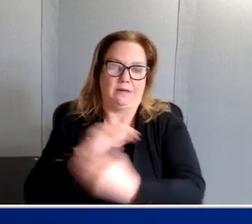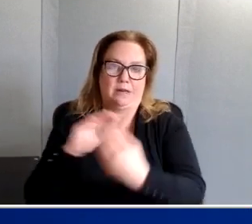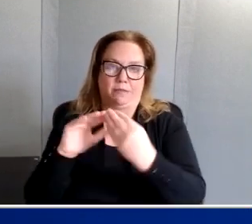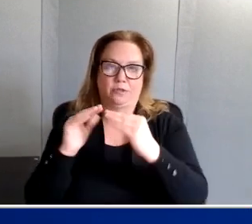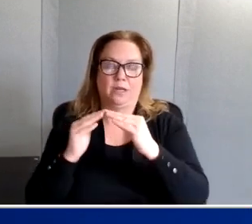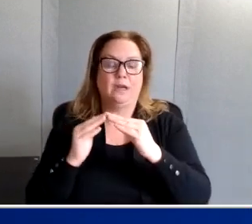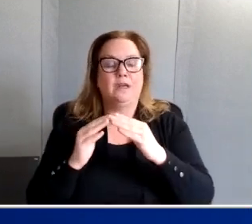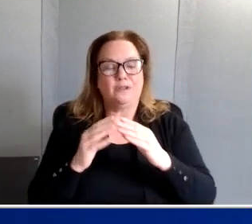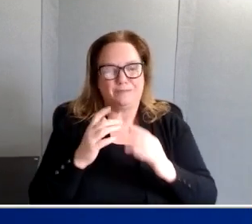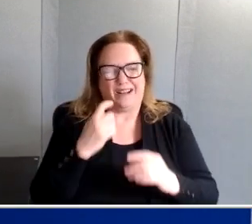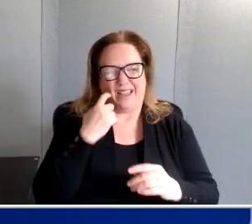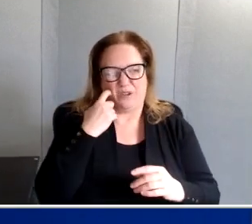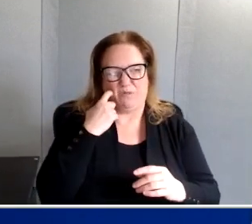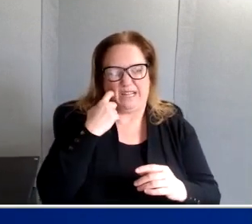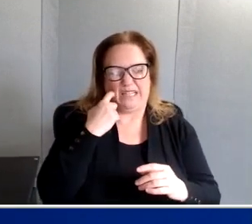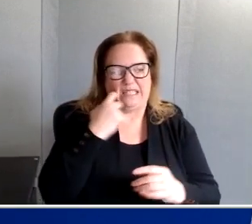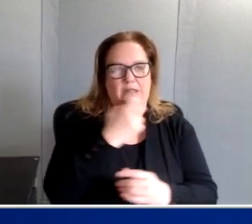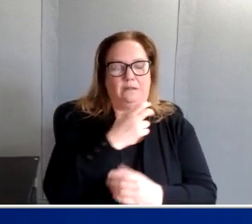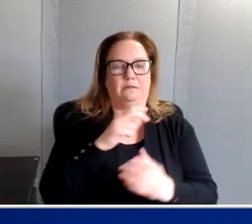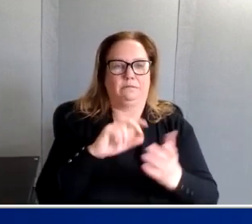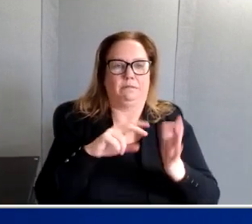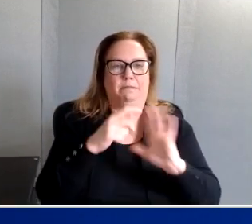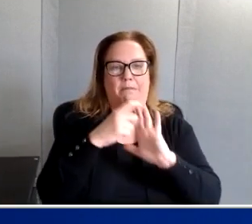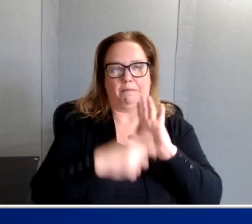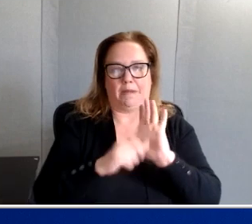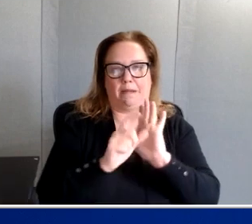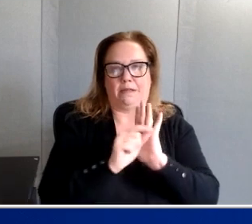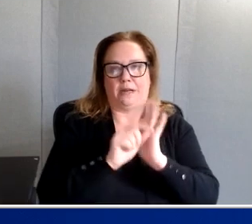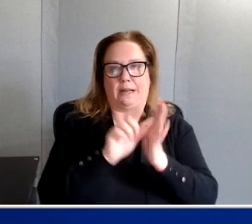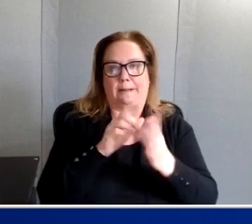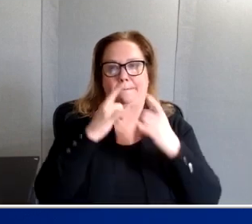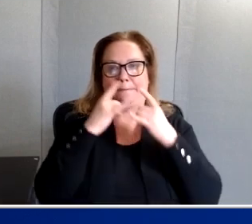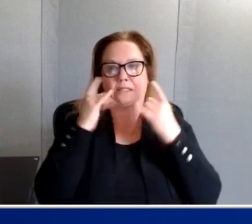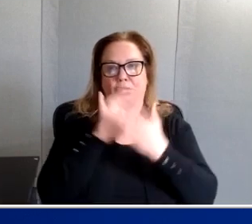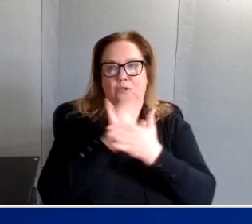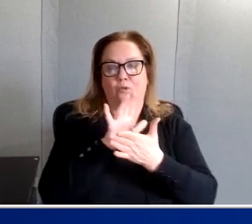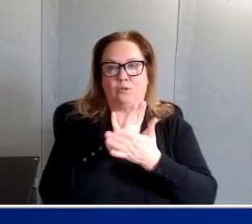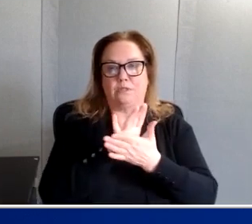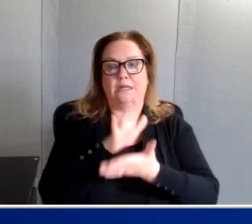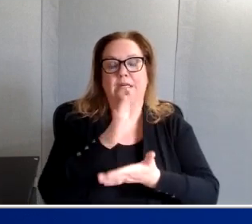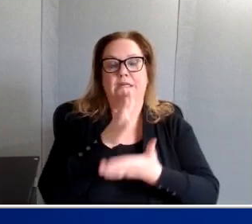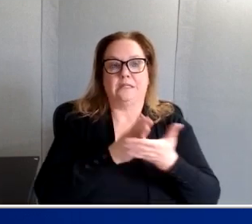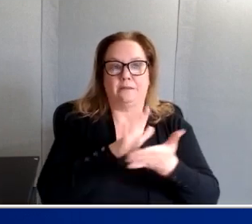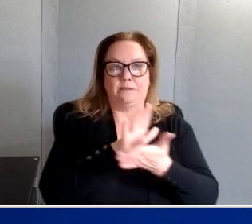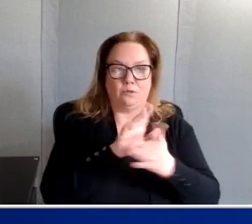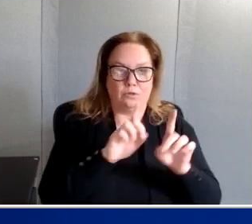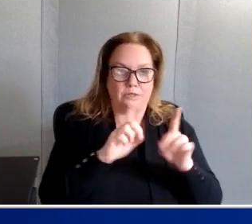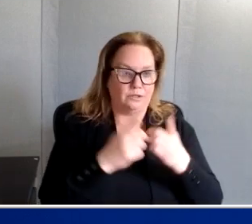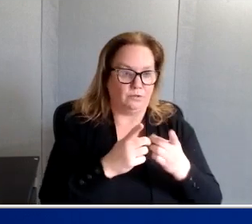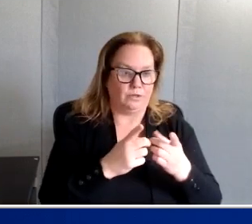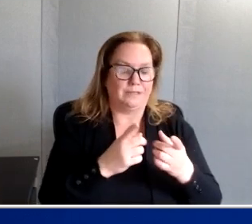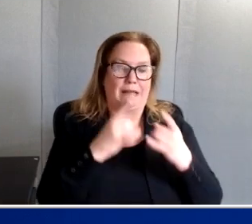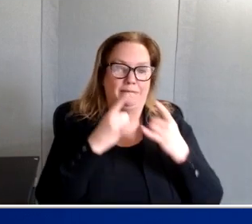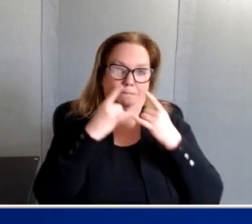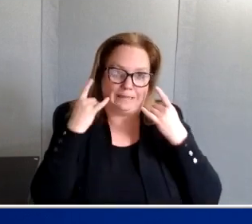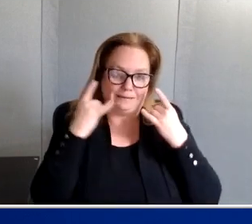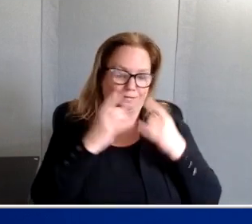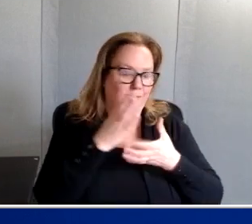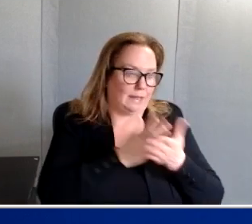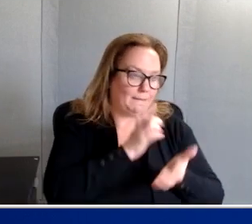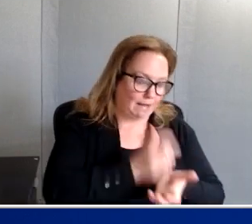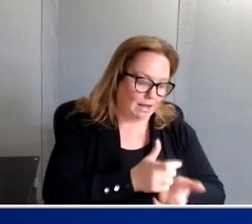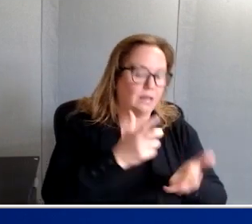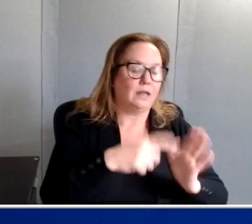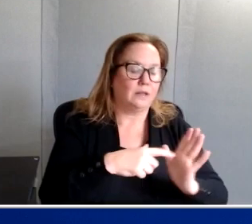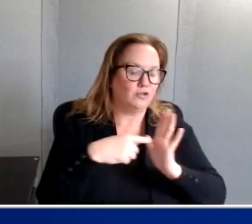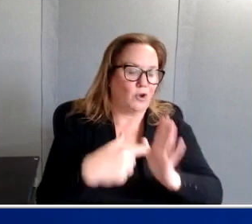other publications looking at masking in schools, where certain school districts were masking and certain were not. And there was also the study showing that even